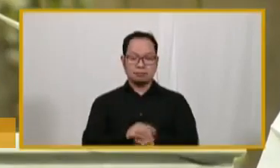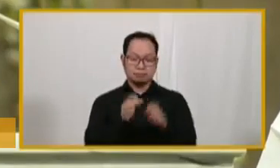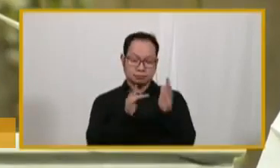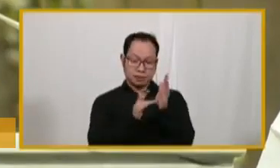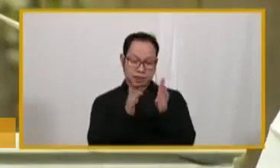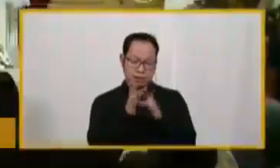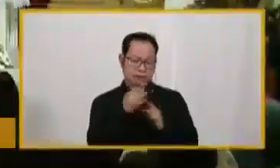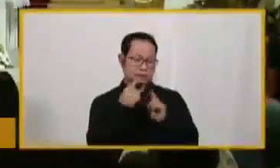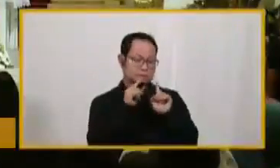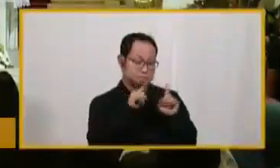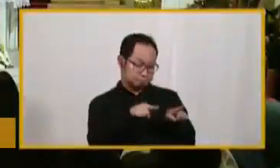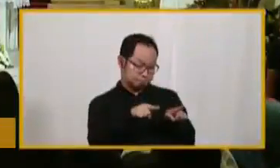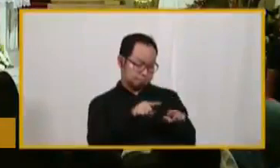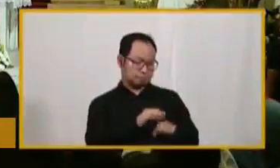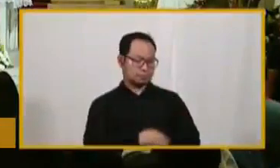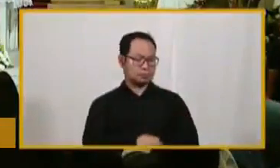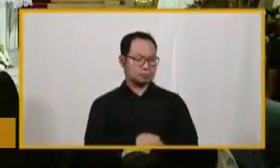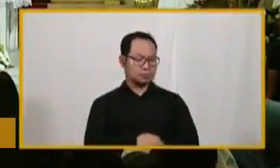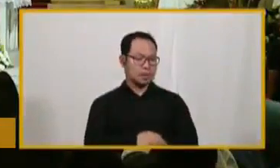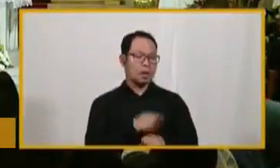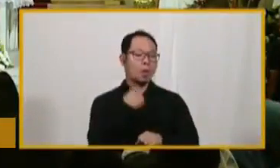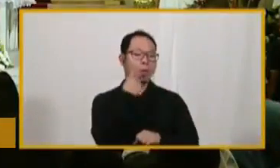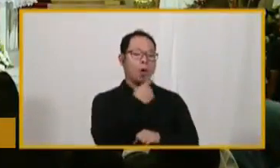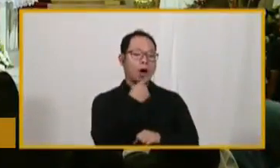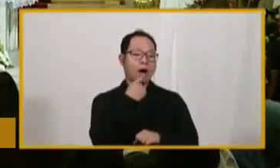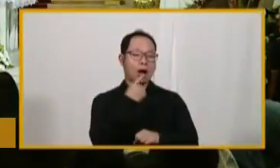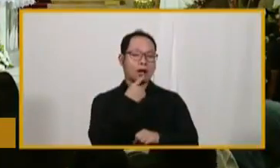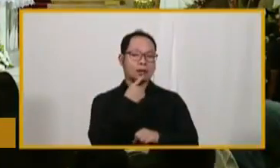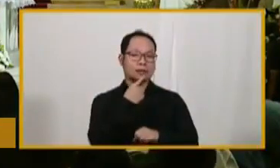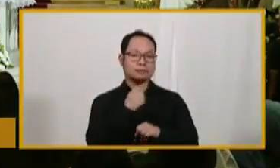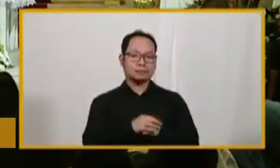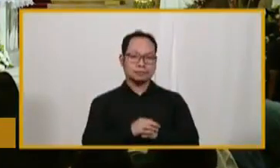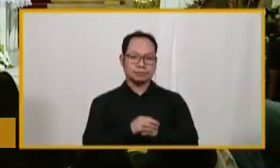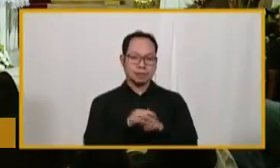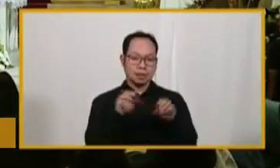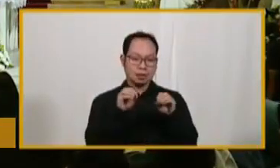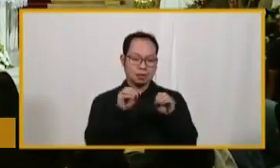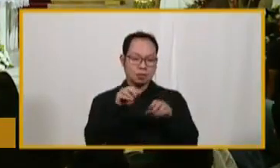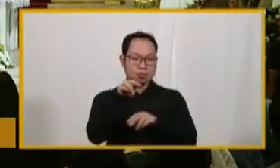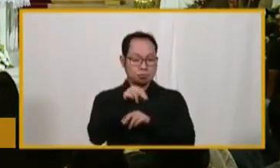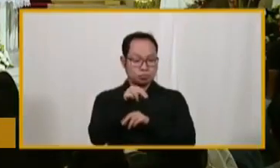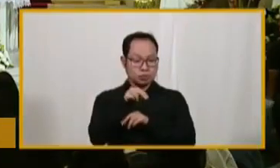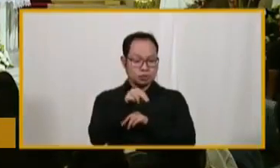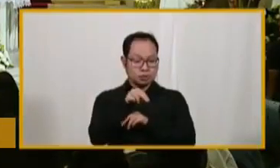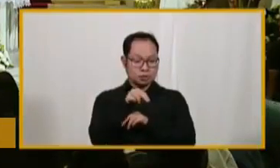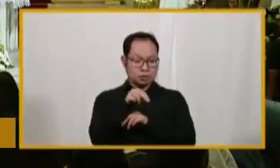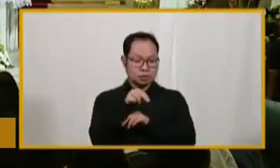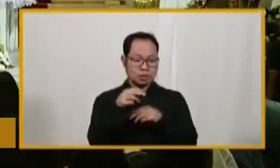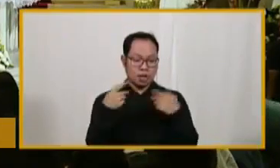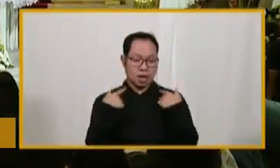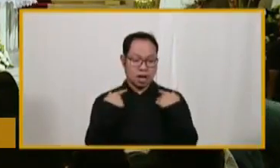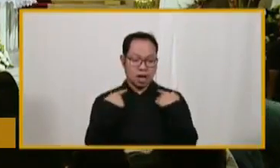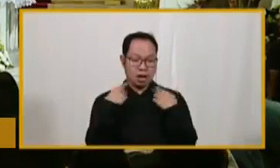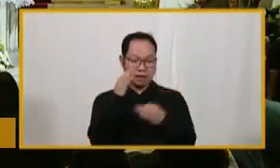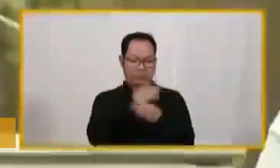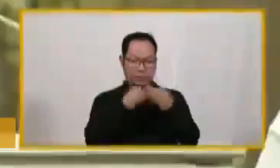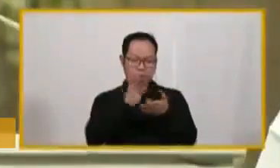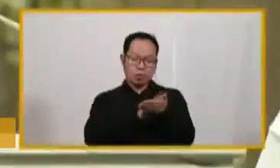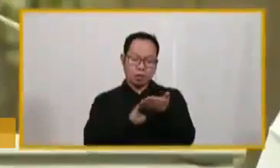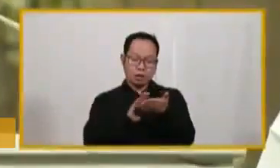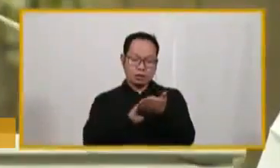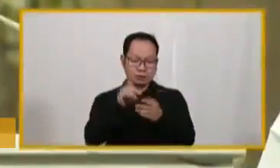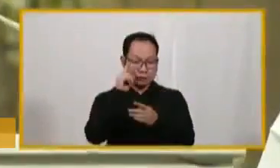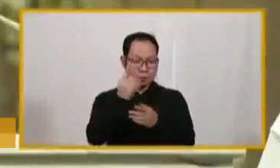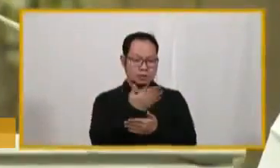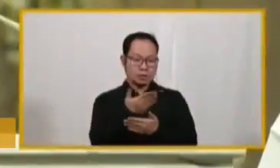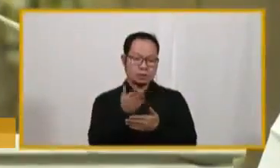Jesus said to him, "Whoever has bathed has no need except to have his feet washed, for